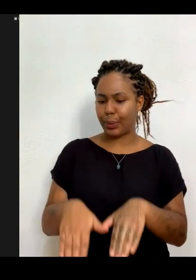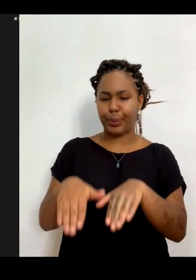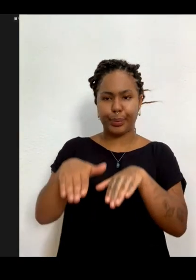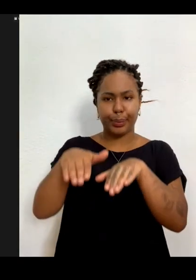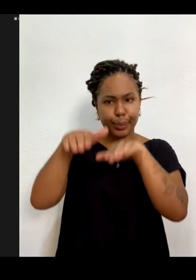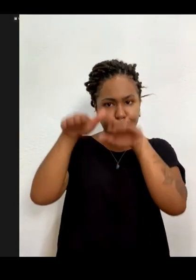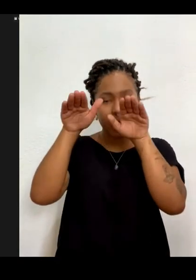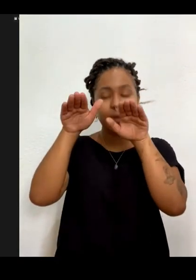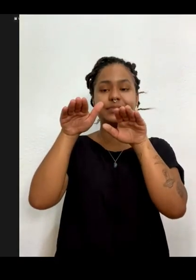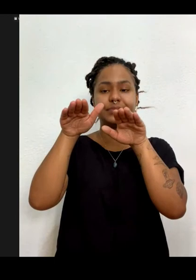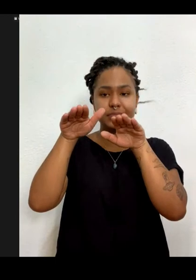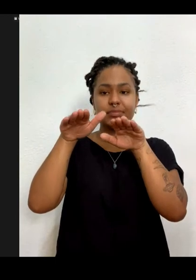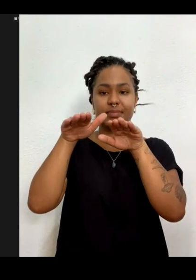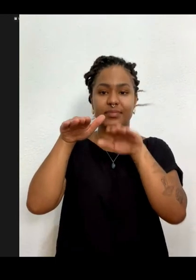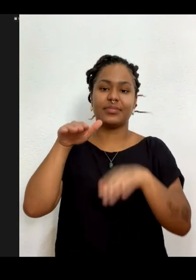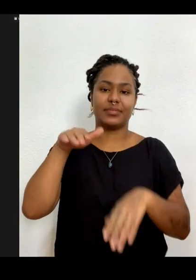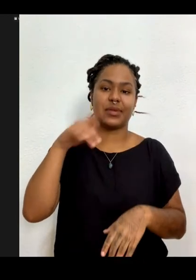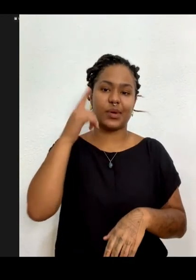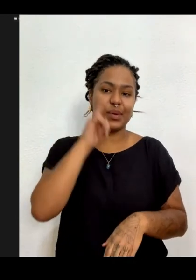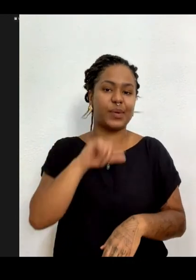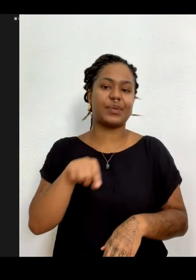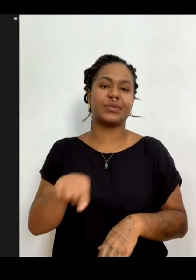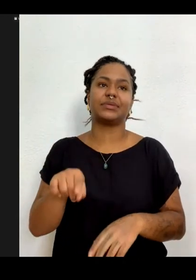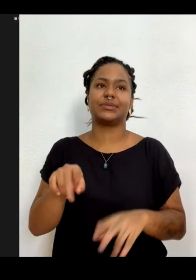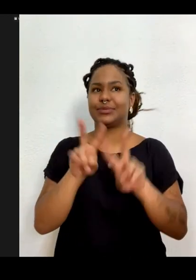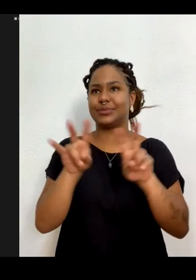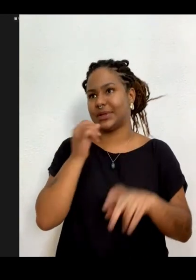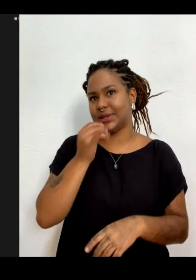uh is